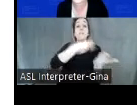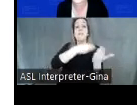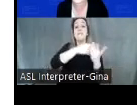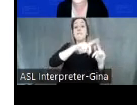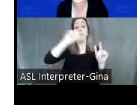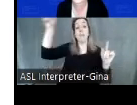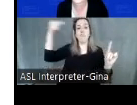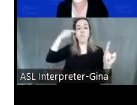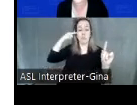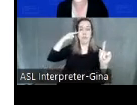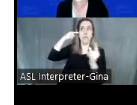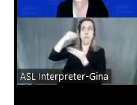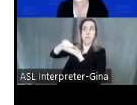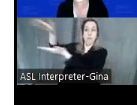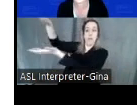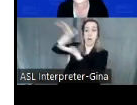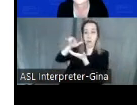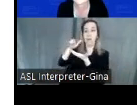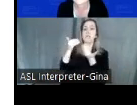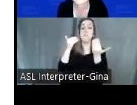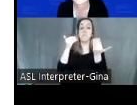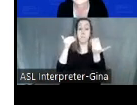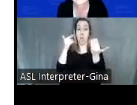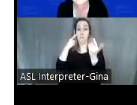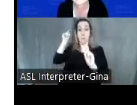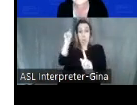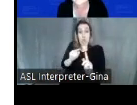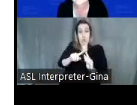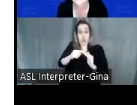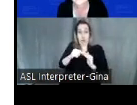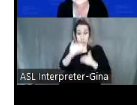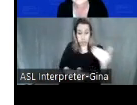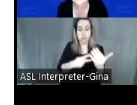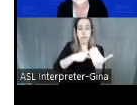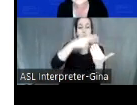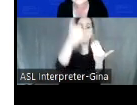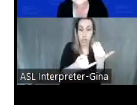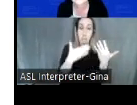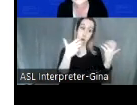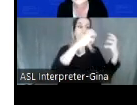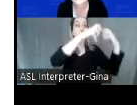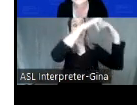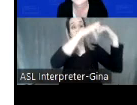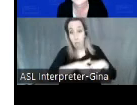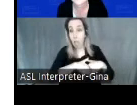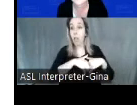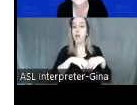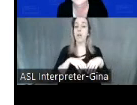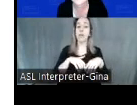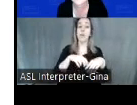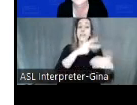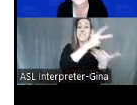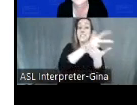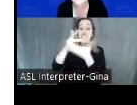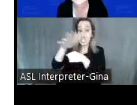sources to begin the project, and demolition takes place, and the staging buildings are